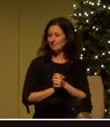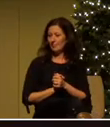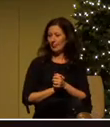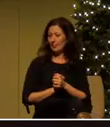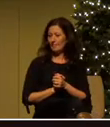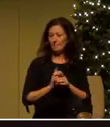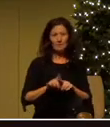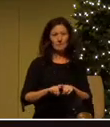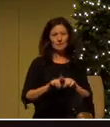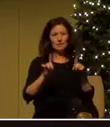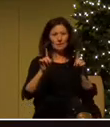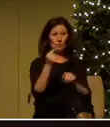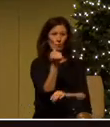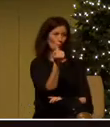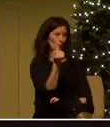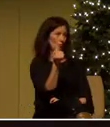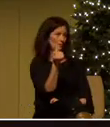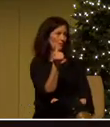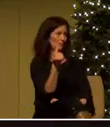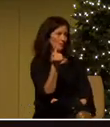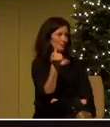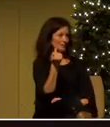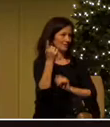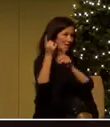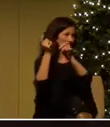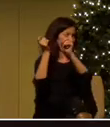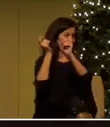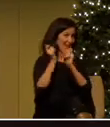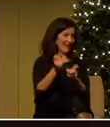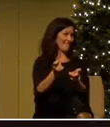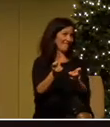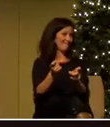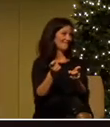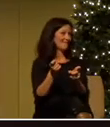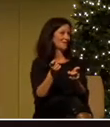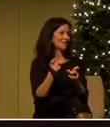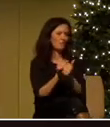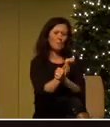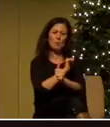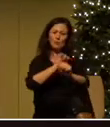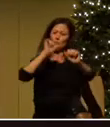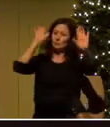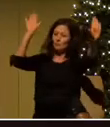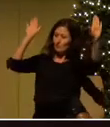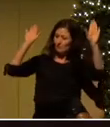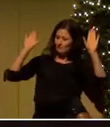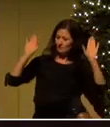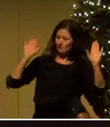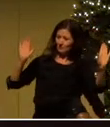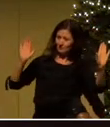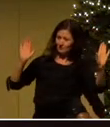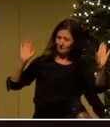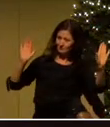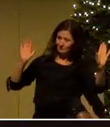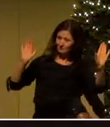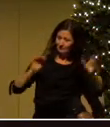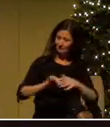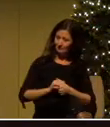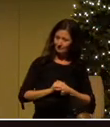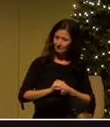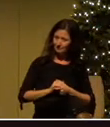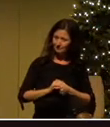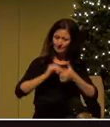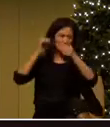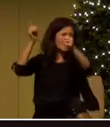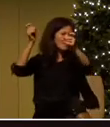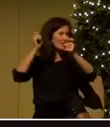But there is one gift that He gives that is the greatest gift of all. It is the